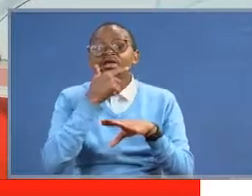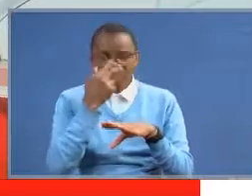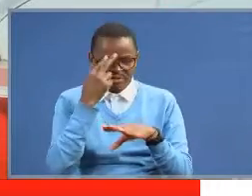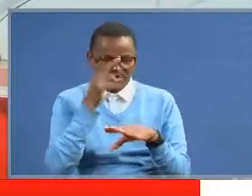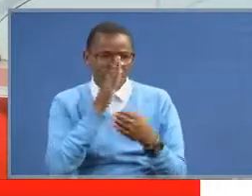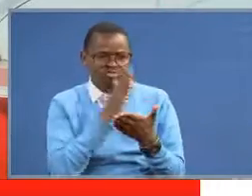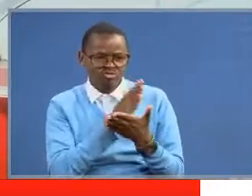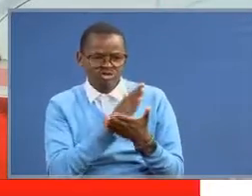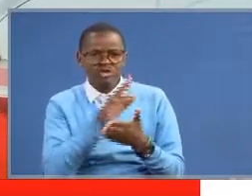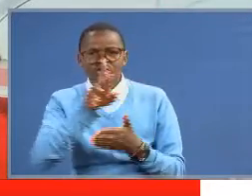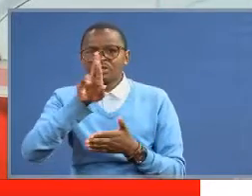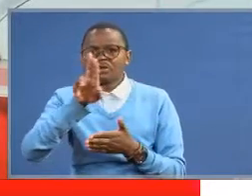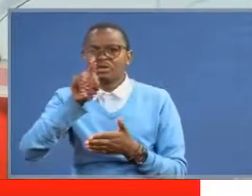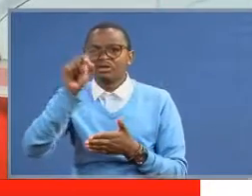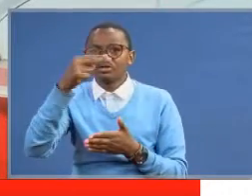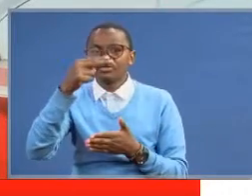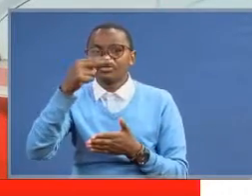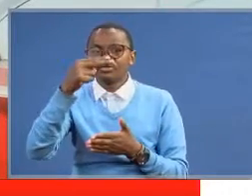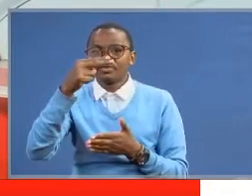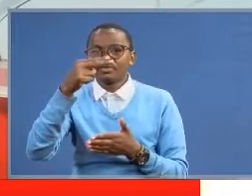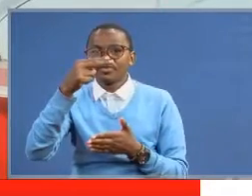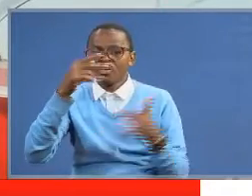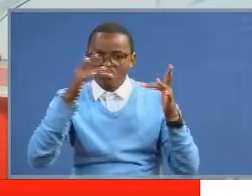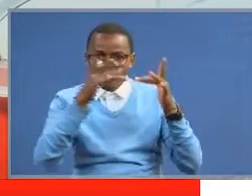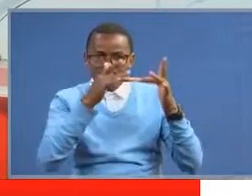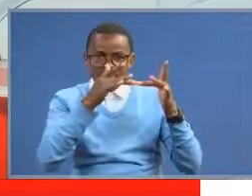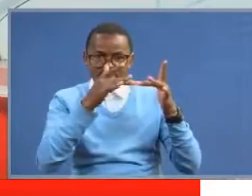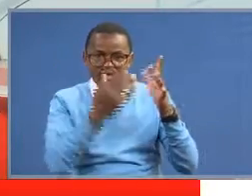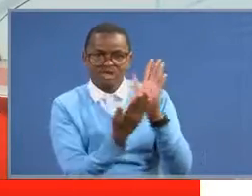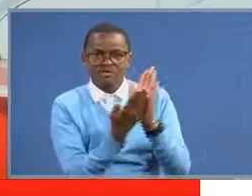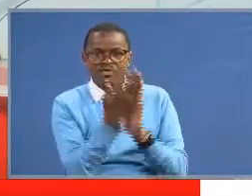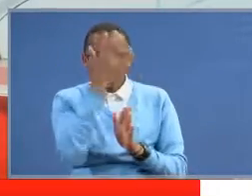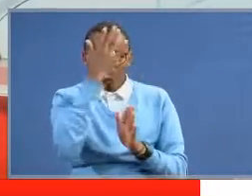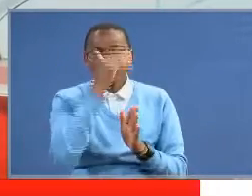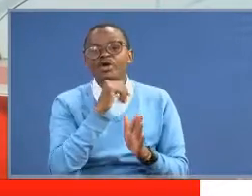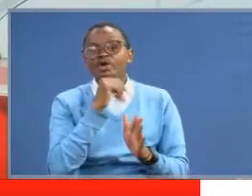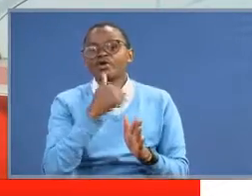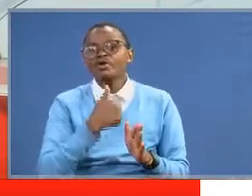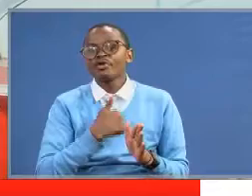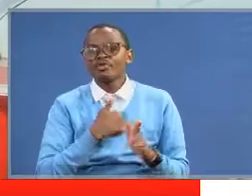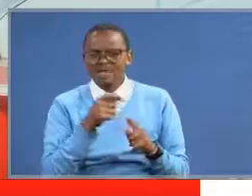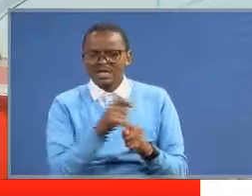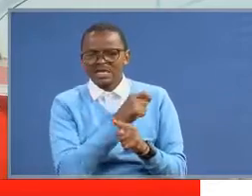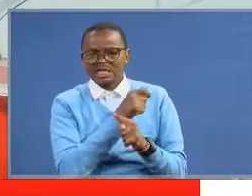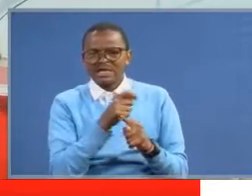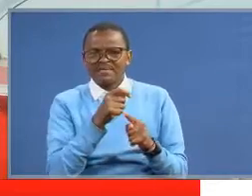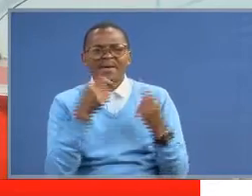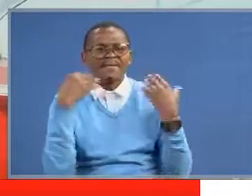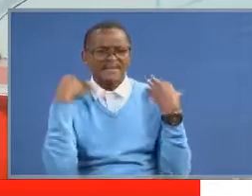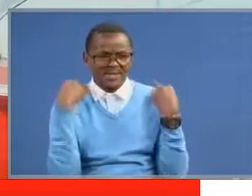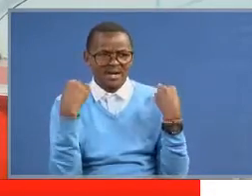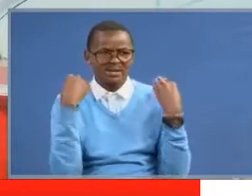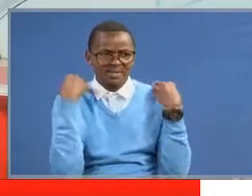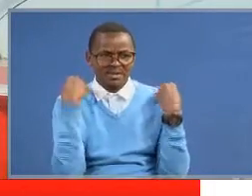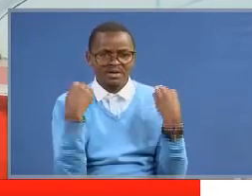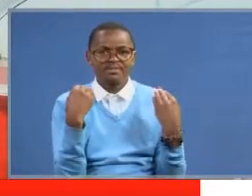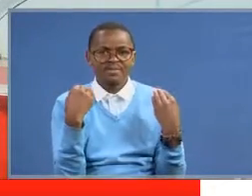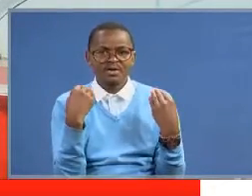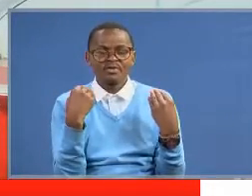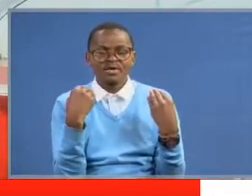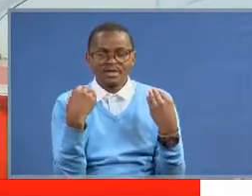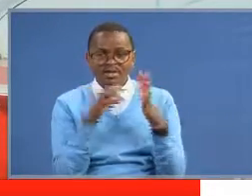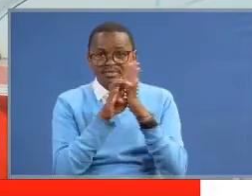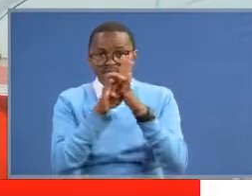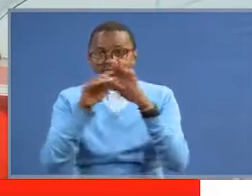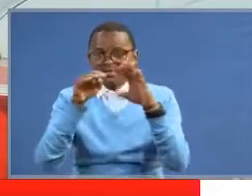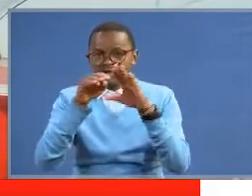okay, this is Ruth, she's a website developer, she's able to do this, why not me? So we train them on practical